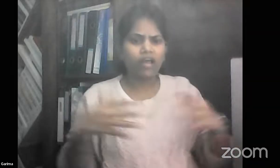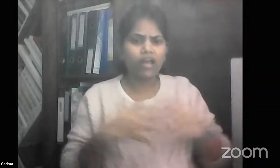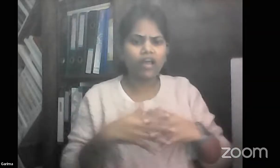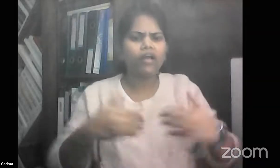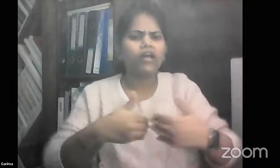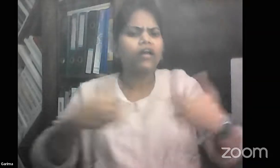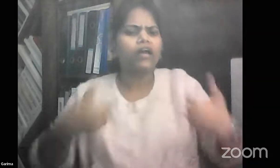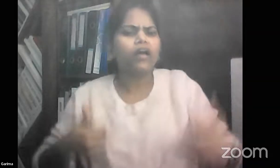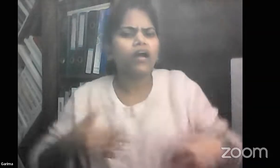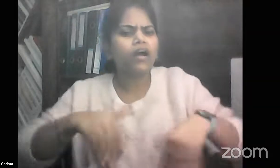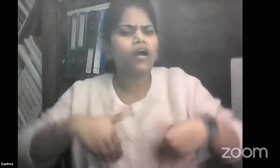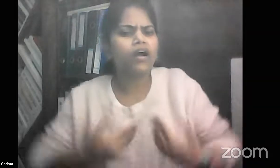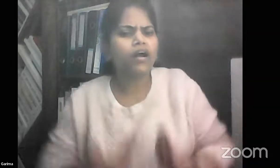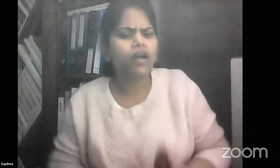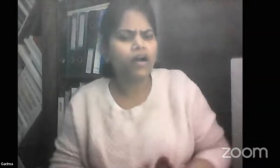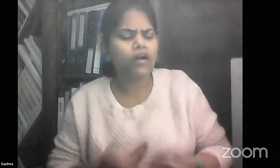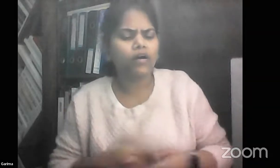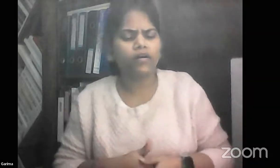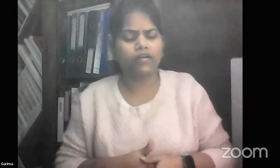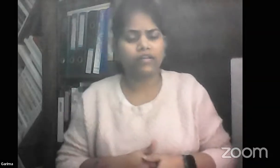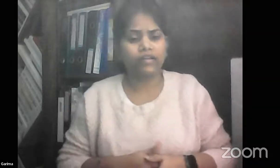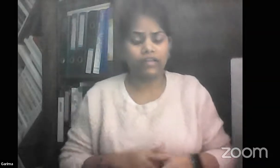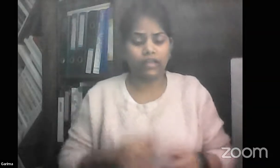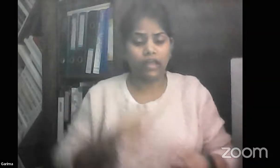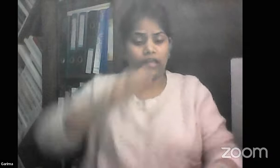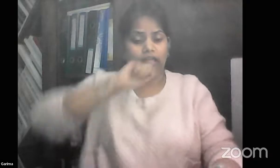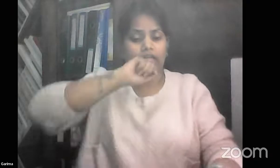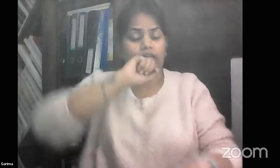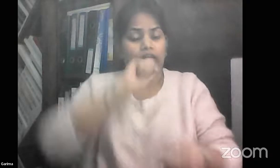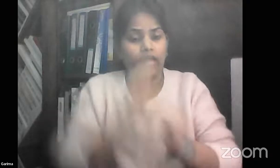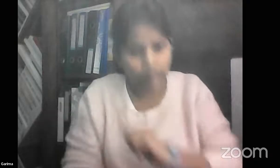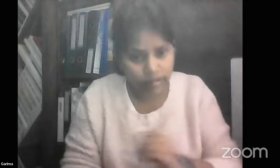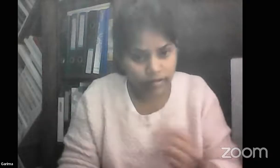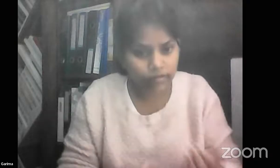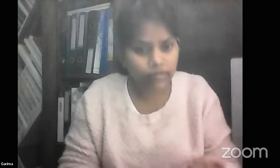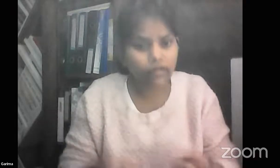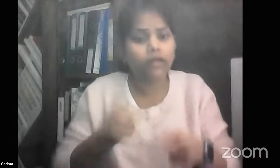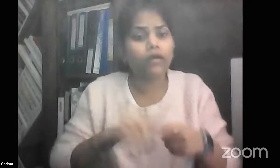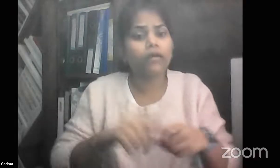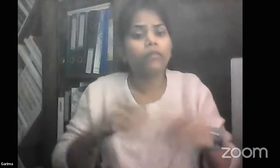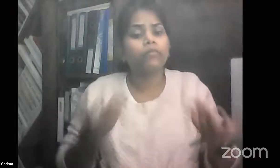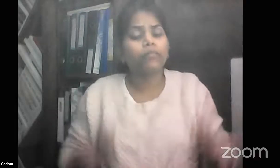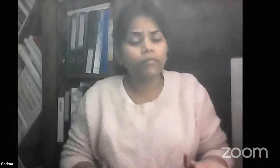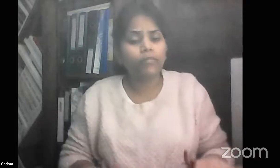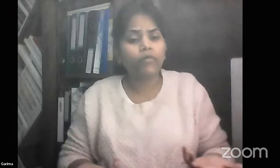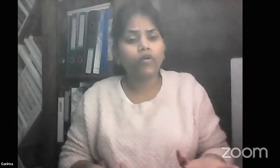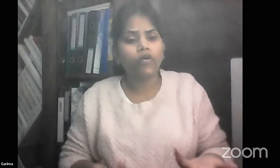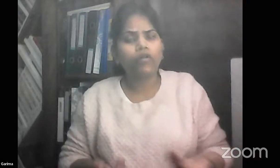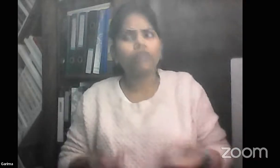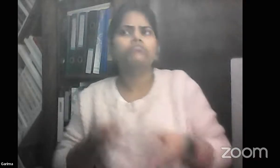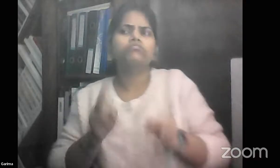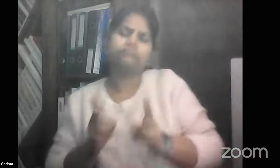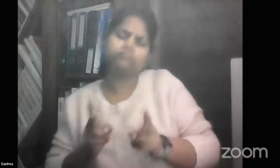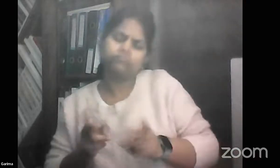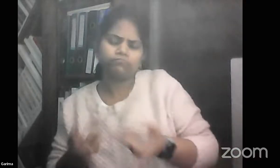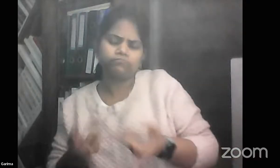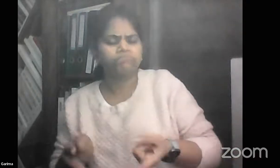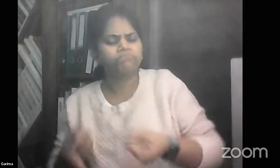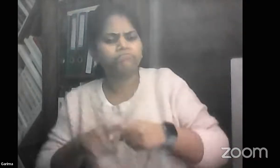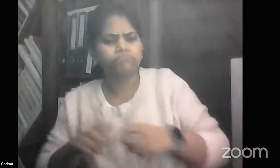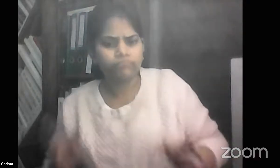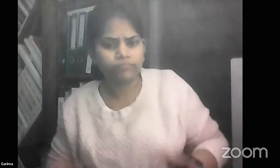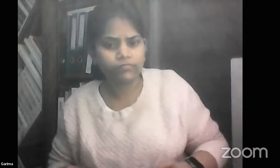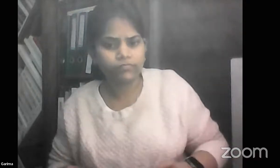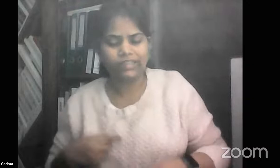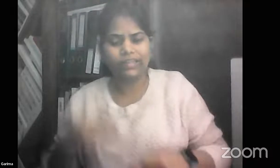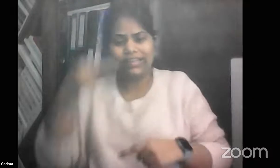or accidental condition or not. Rather, it is being designed for the purpose of imposing the tag to create